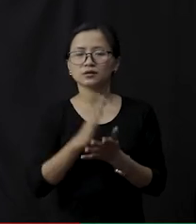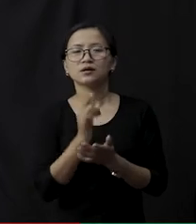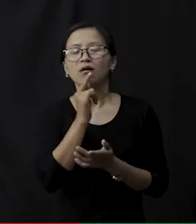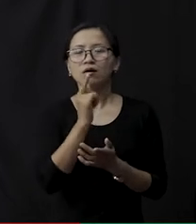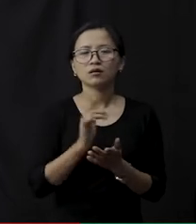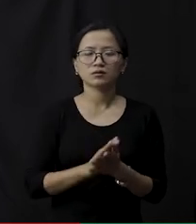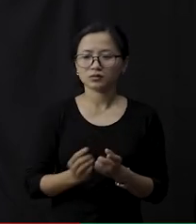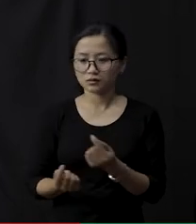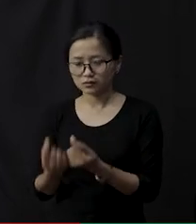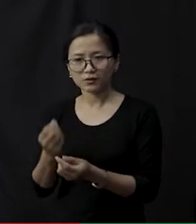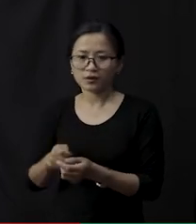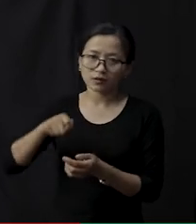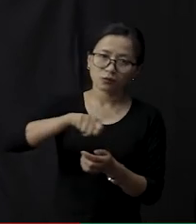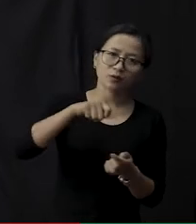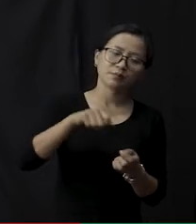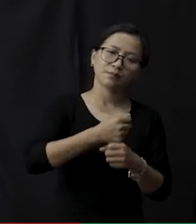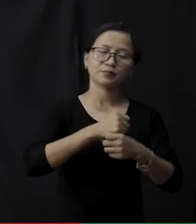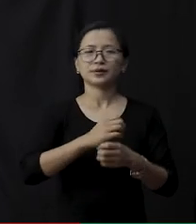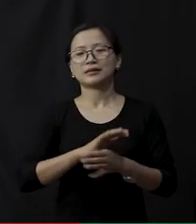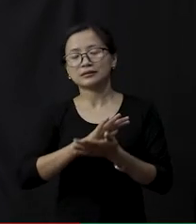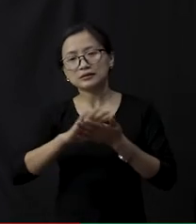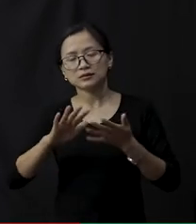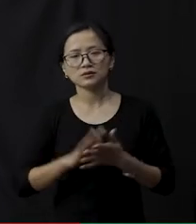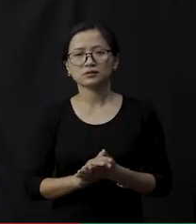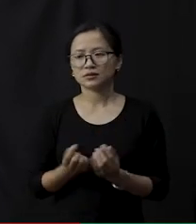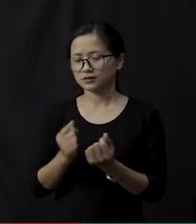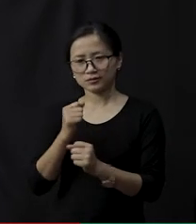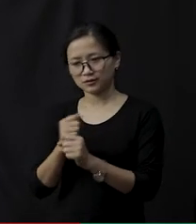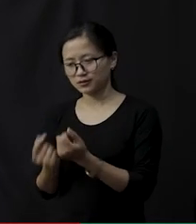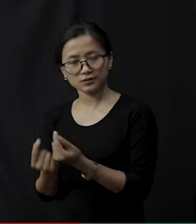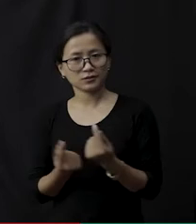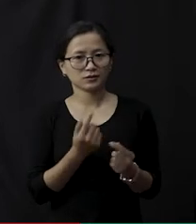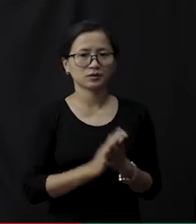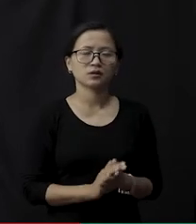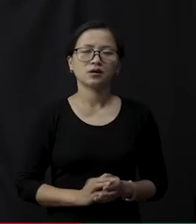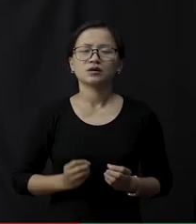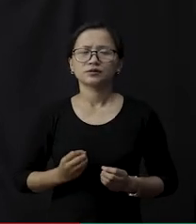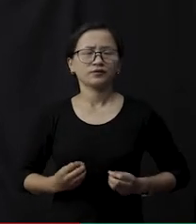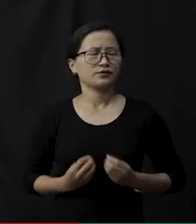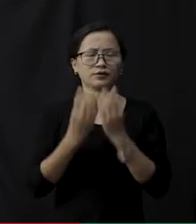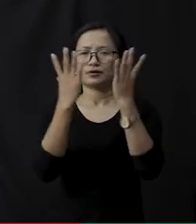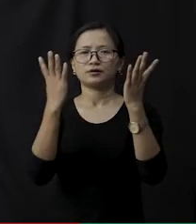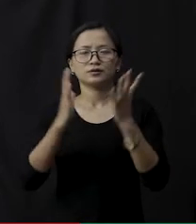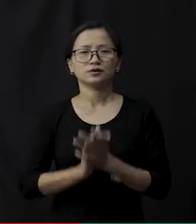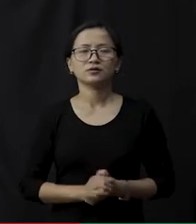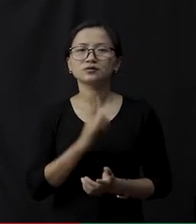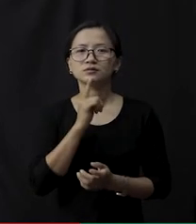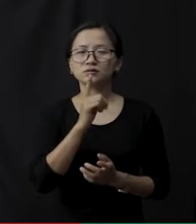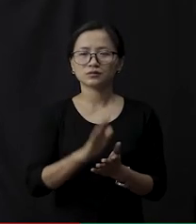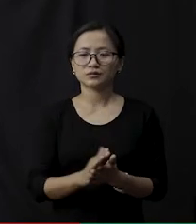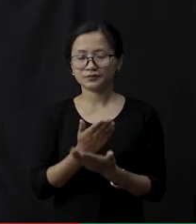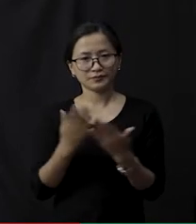Now, this uncle, when he saw both Wang Niu and Azibe, he was very happy. And he told them